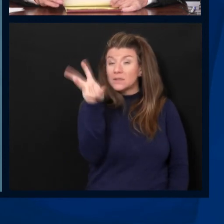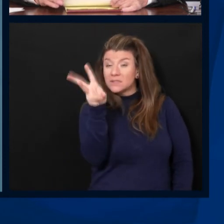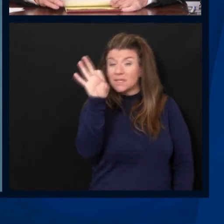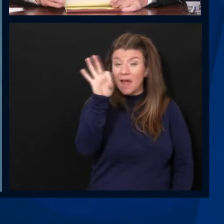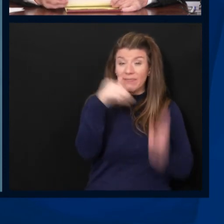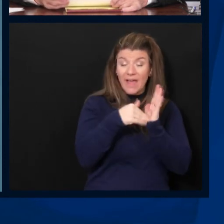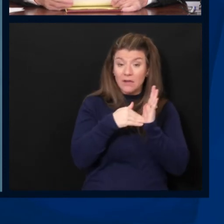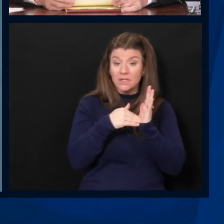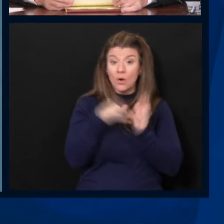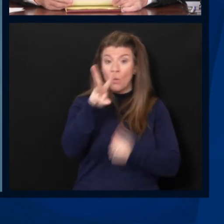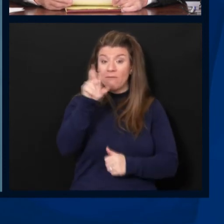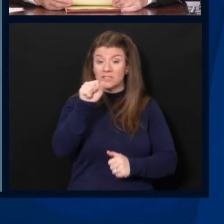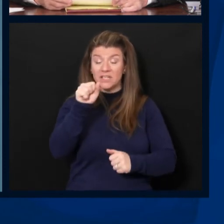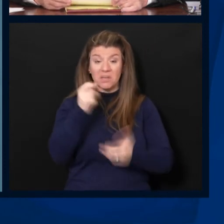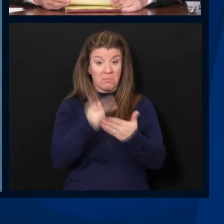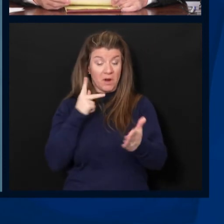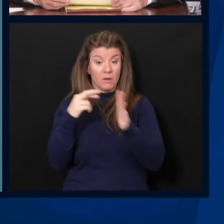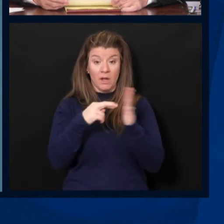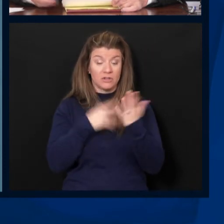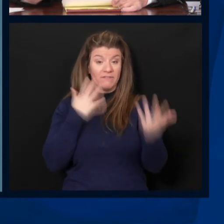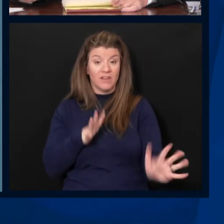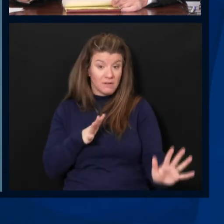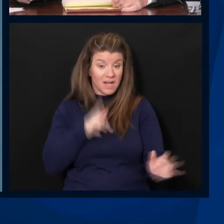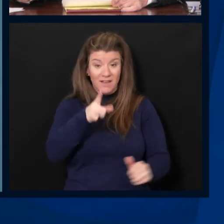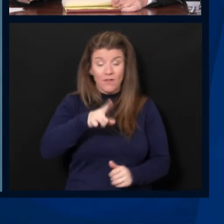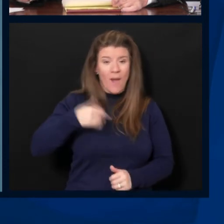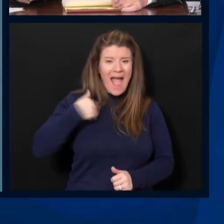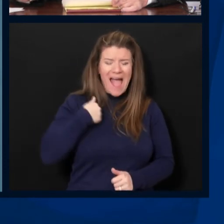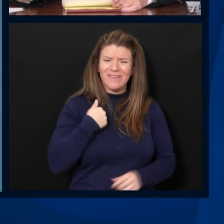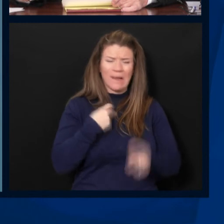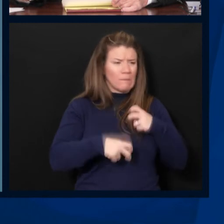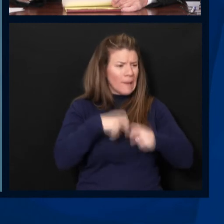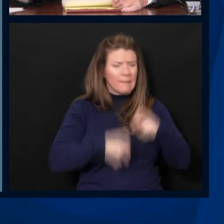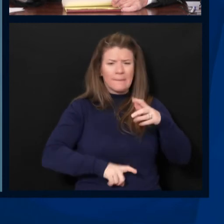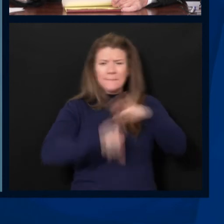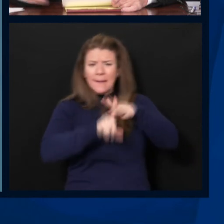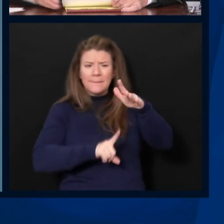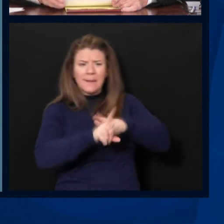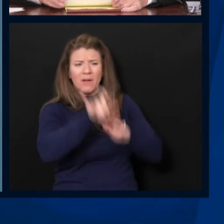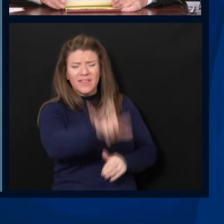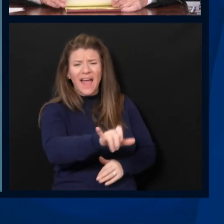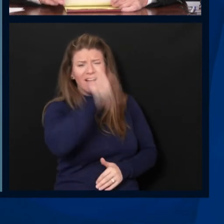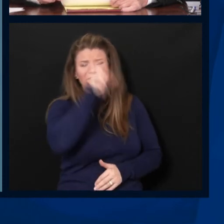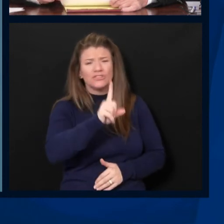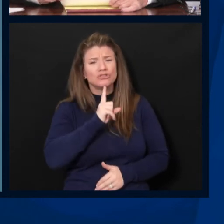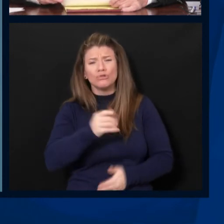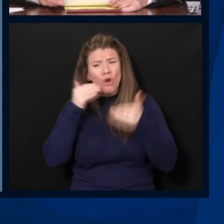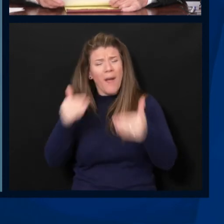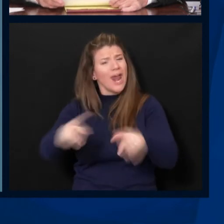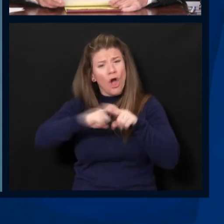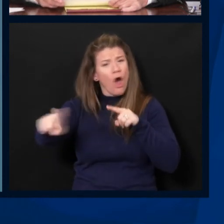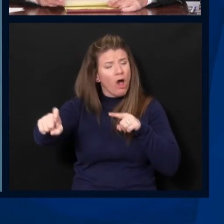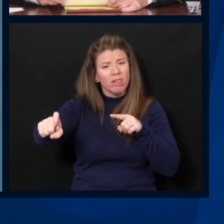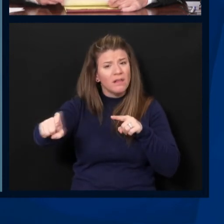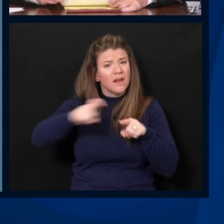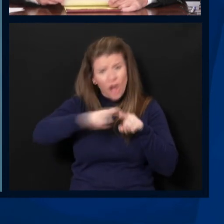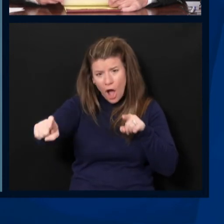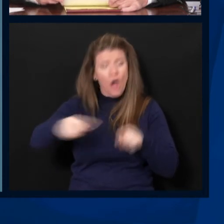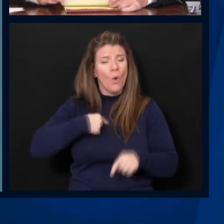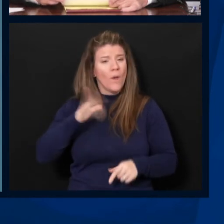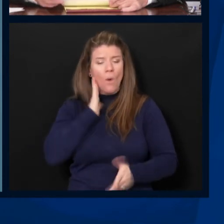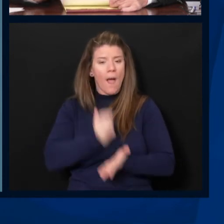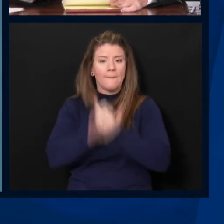269,000 West Virginians that are pre-registered. If you're having trouble doing it, absolutely, just call us and we'll